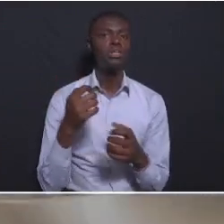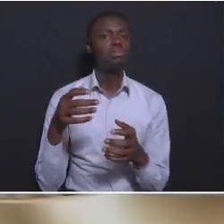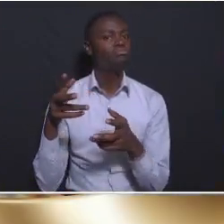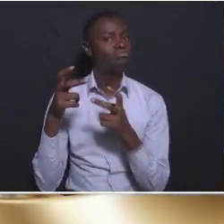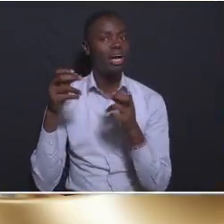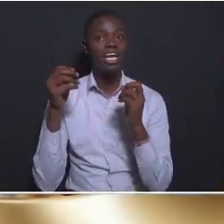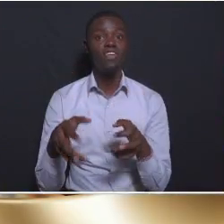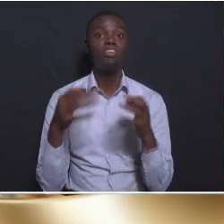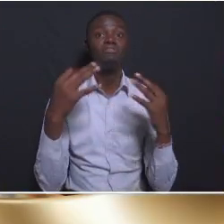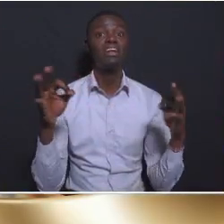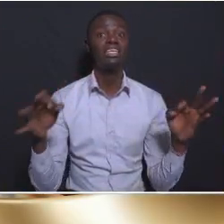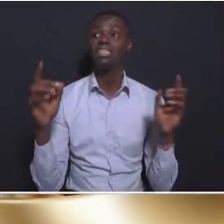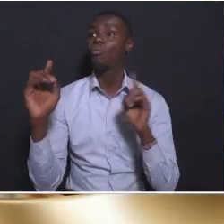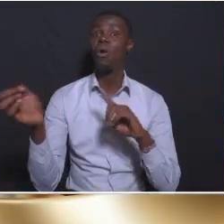freelance,